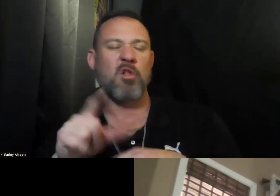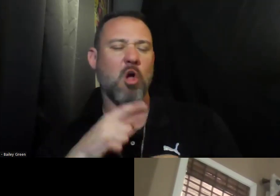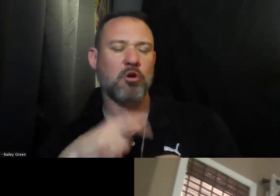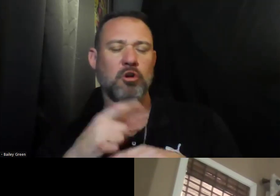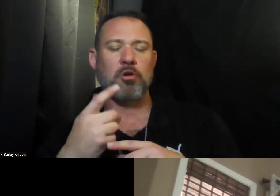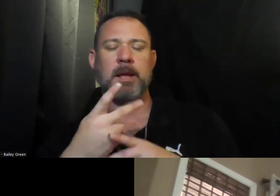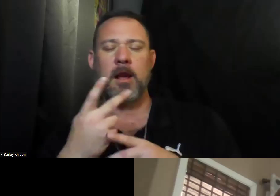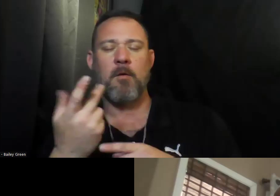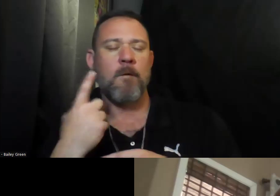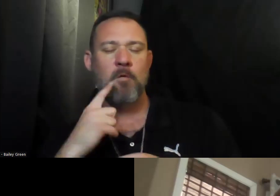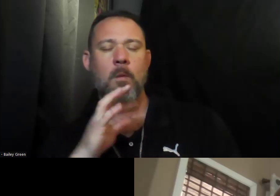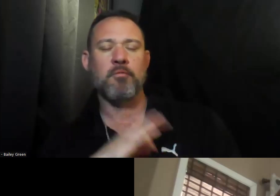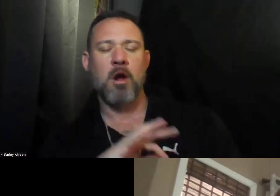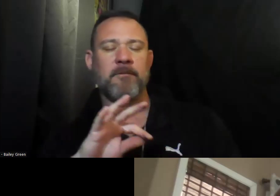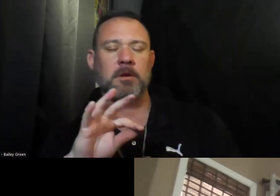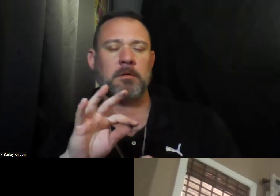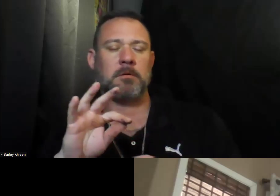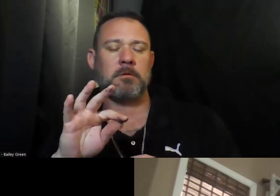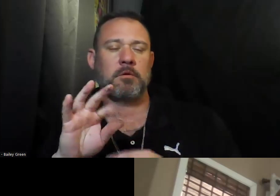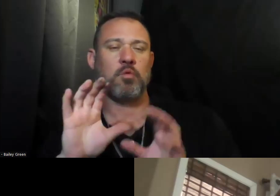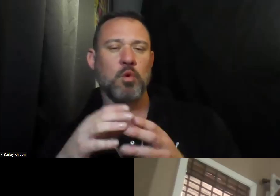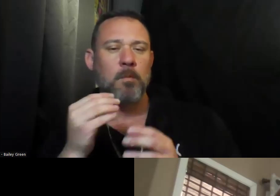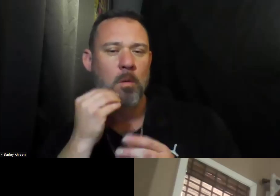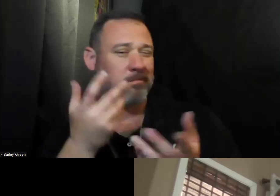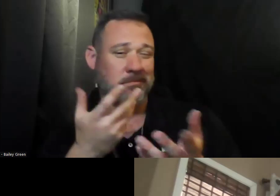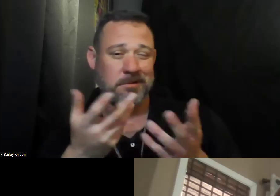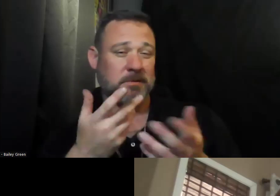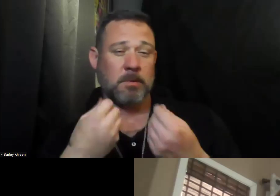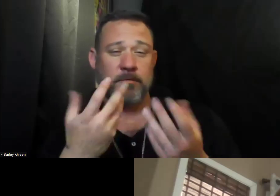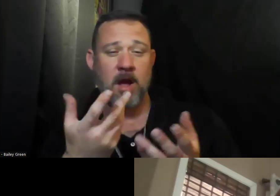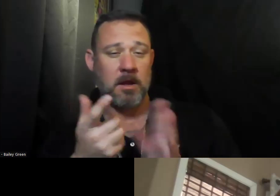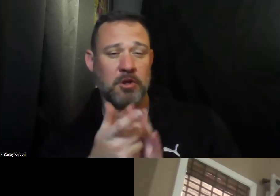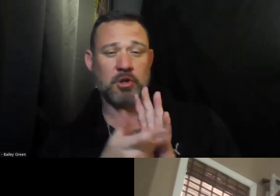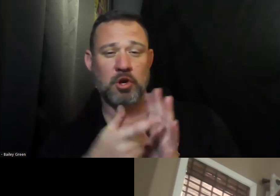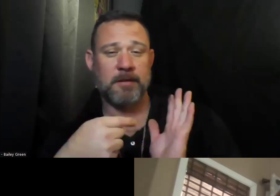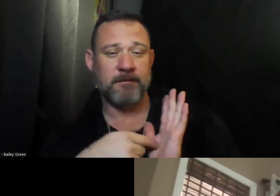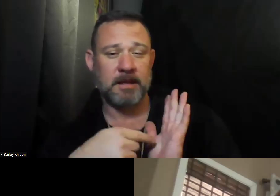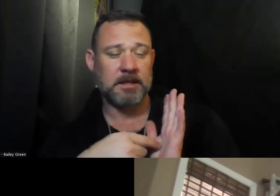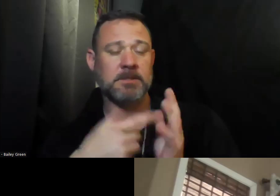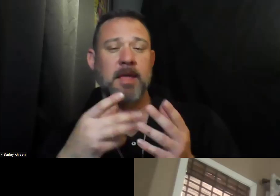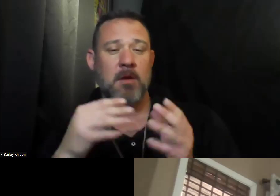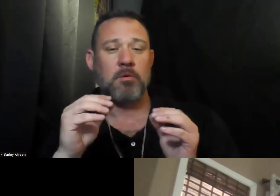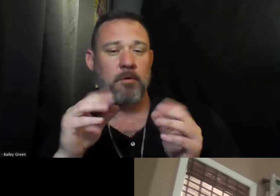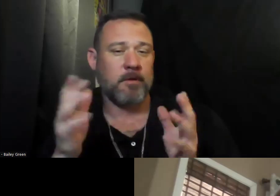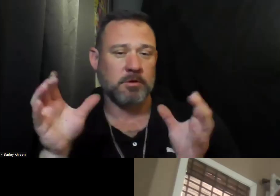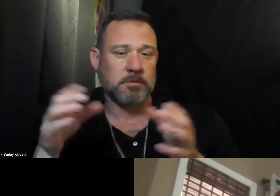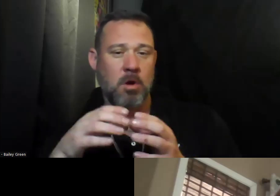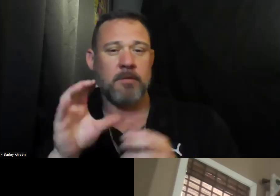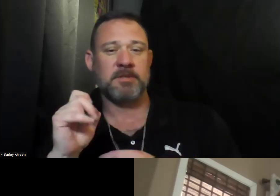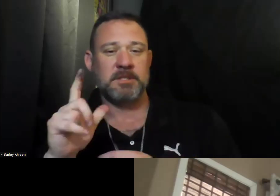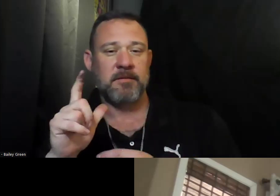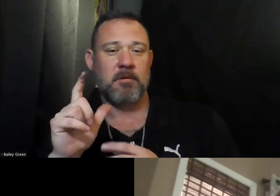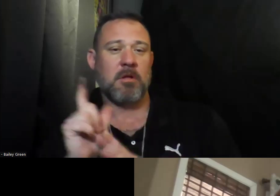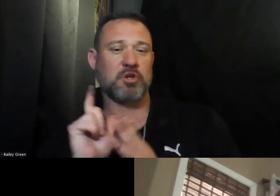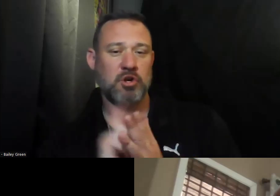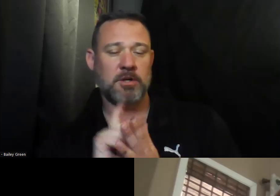for profit? Maybe making it easier, providing attorneys fees that would motivate a small army of civil attorneys to go